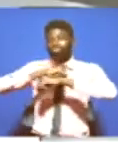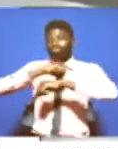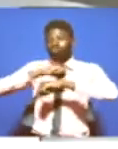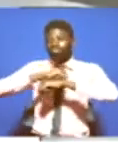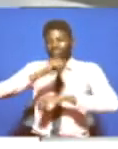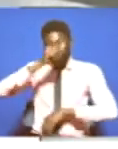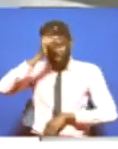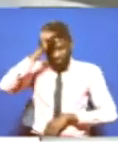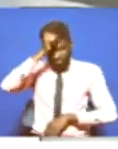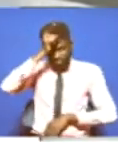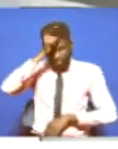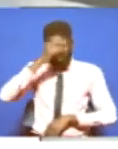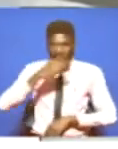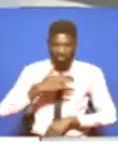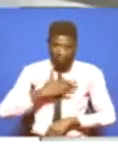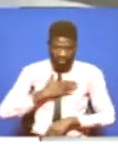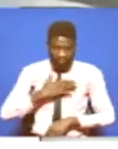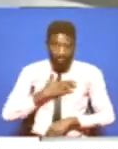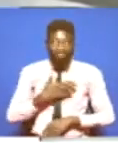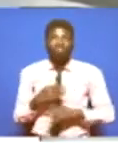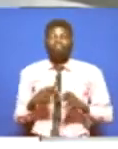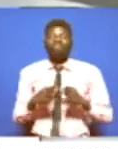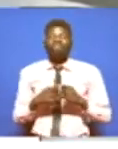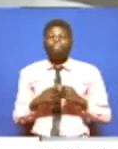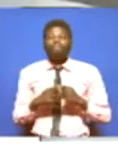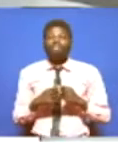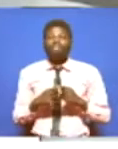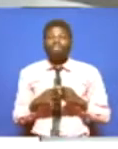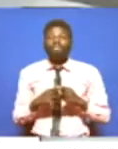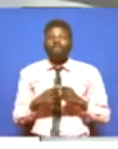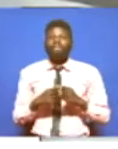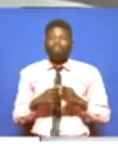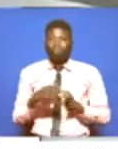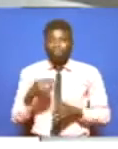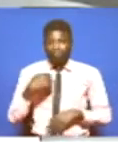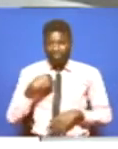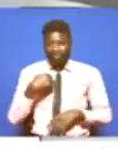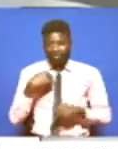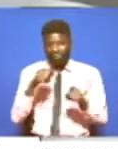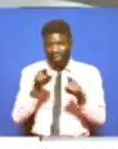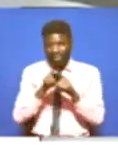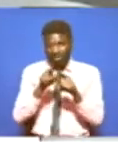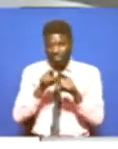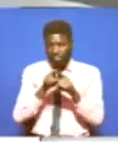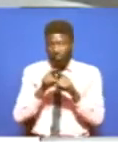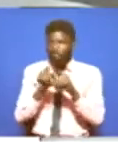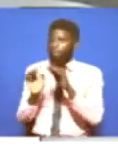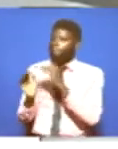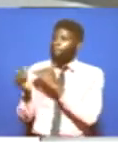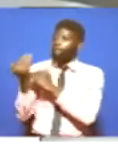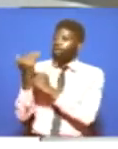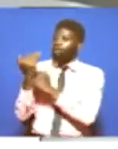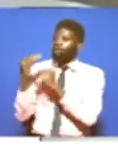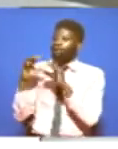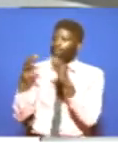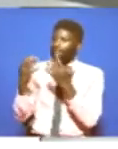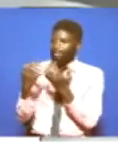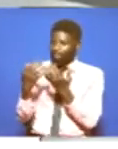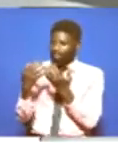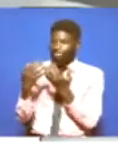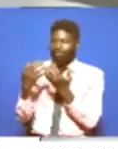village. Right. And I was attending the morning class for the